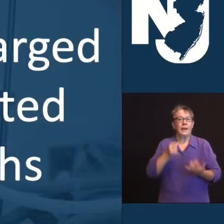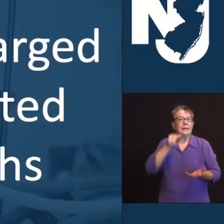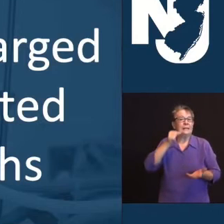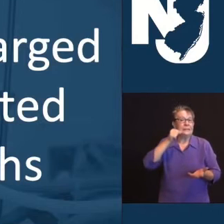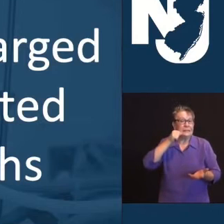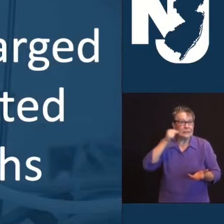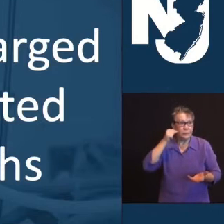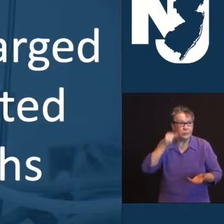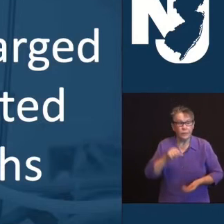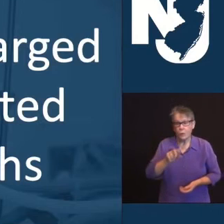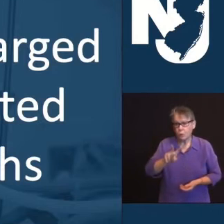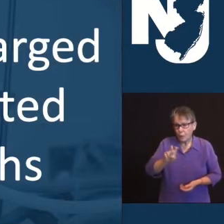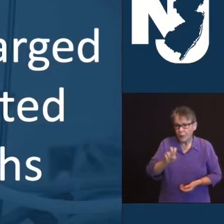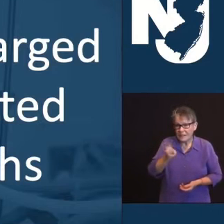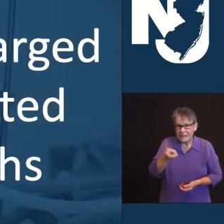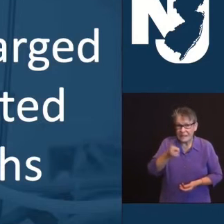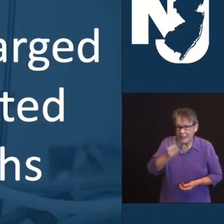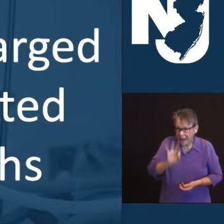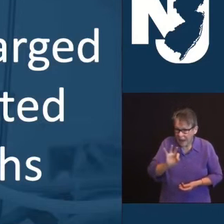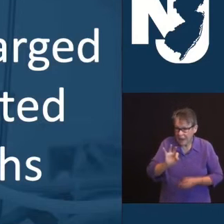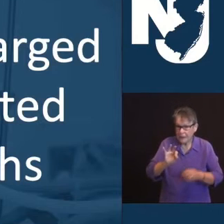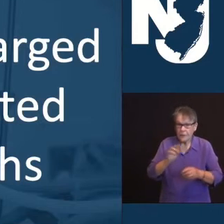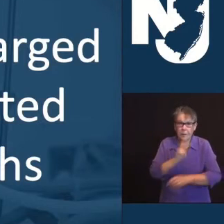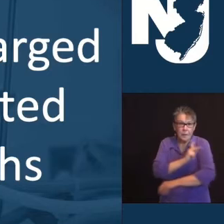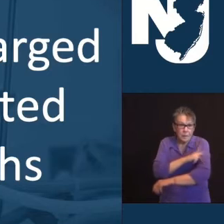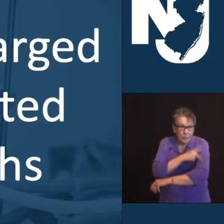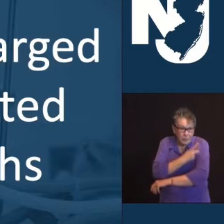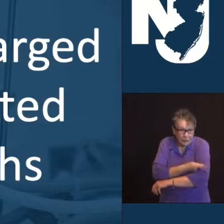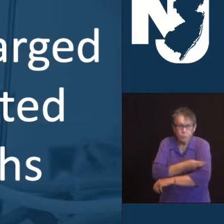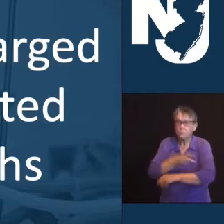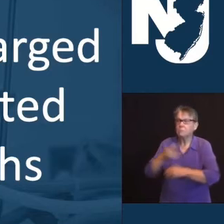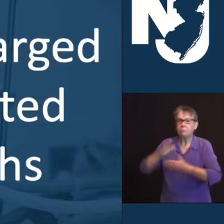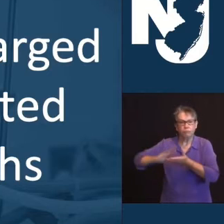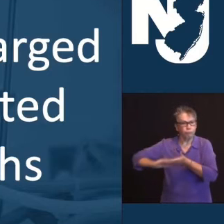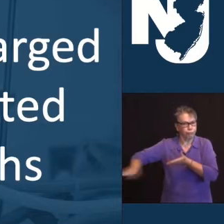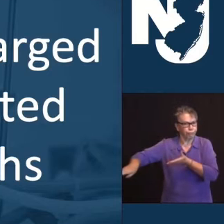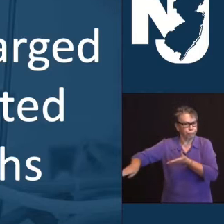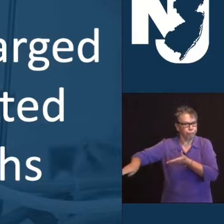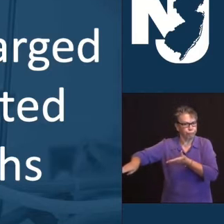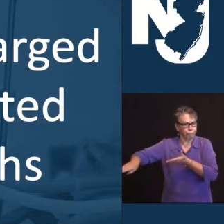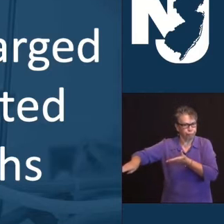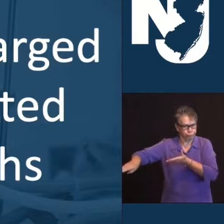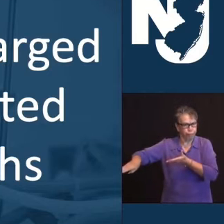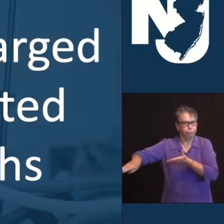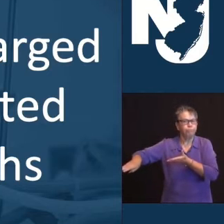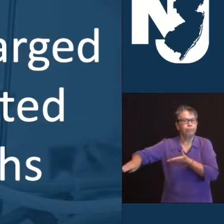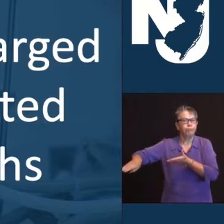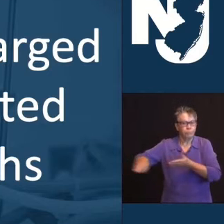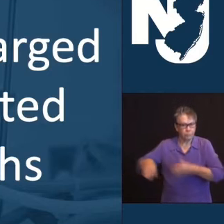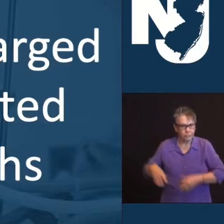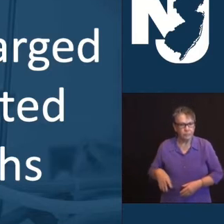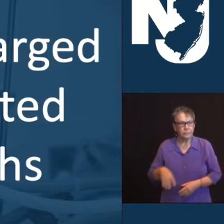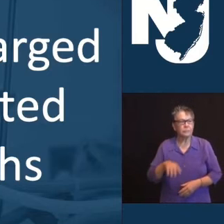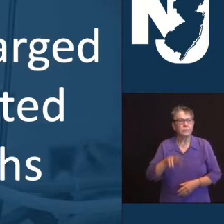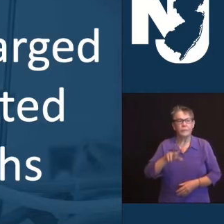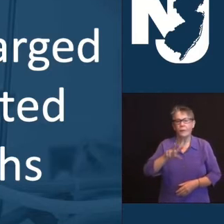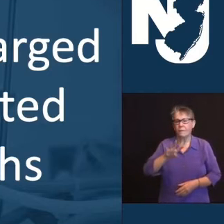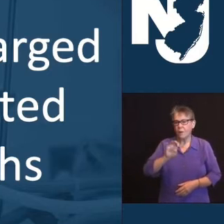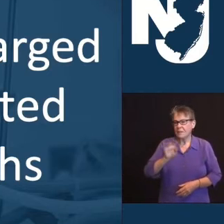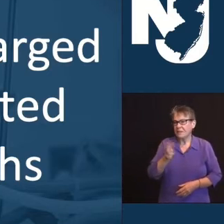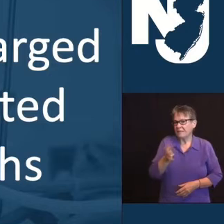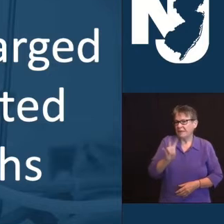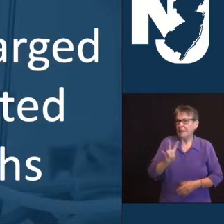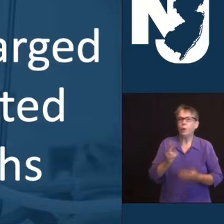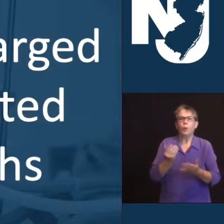269 COVID patients were discharged, which is great news, while 417 new COVID positive patients